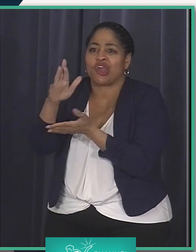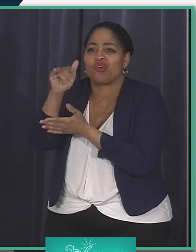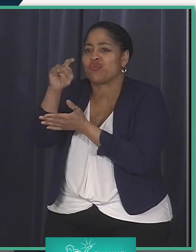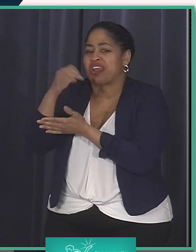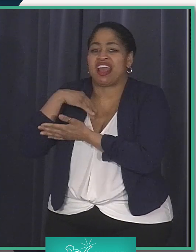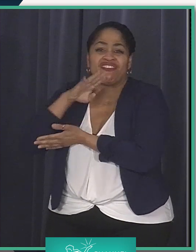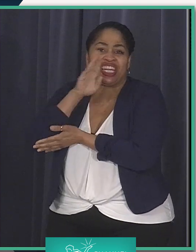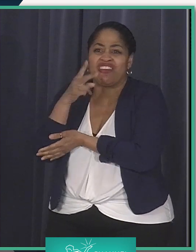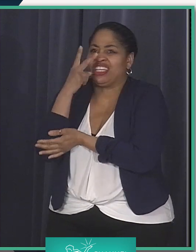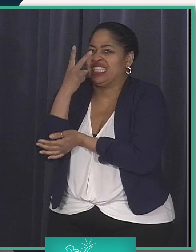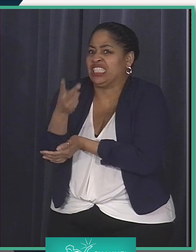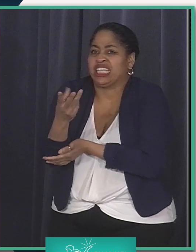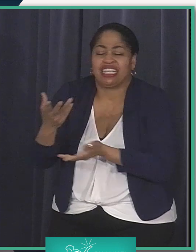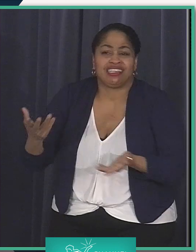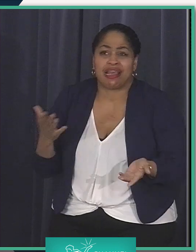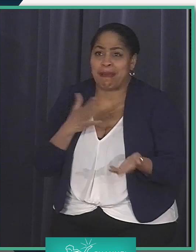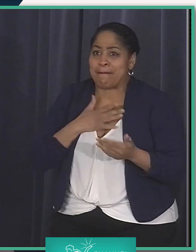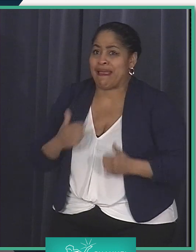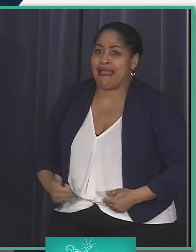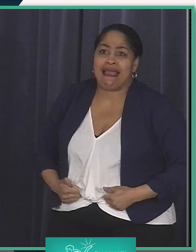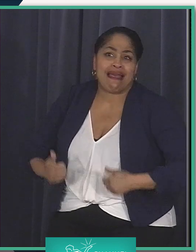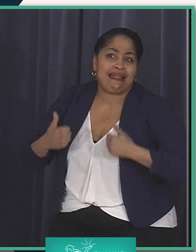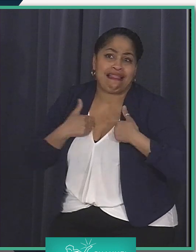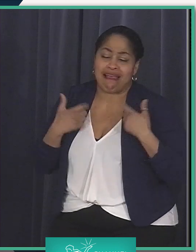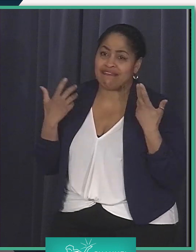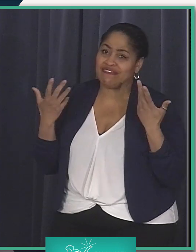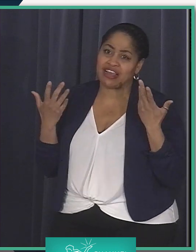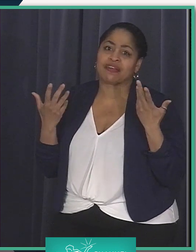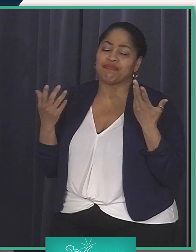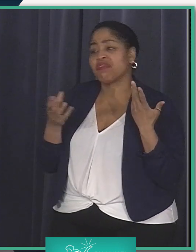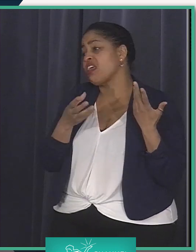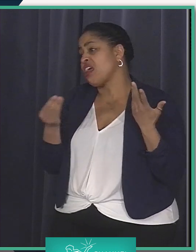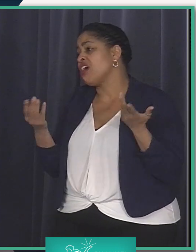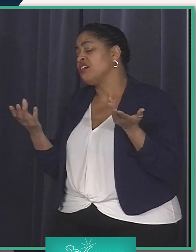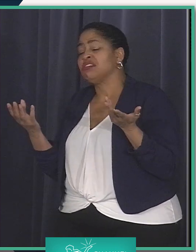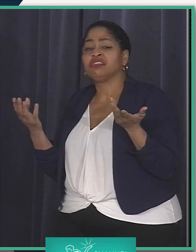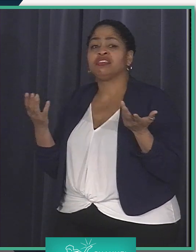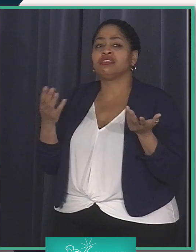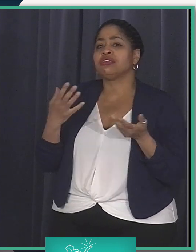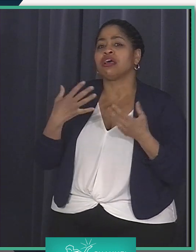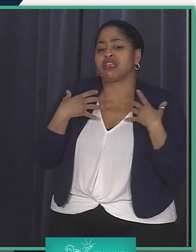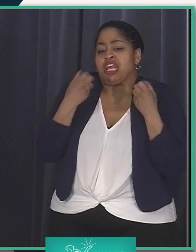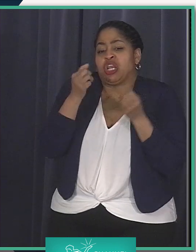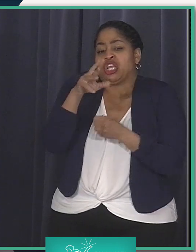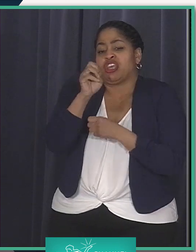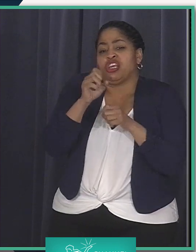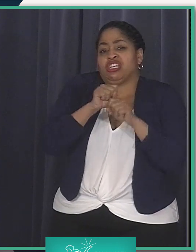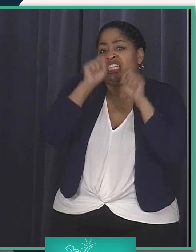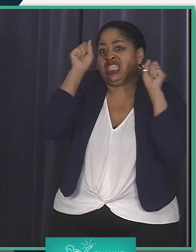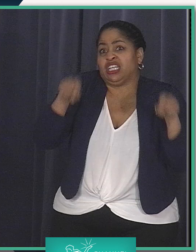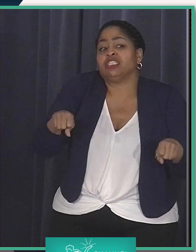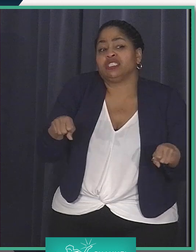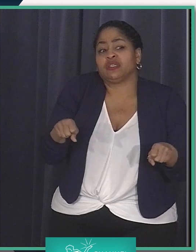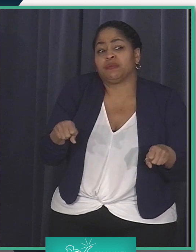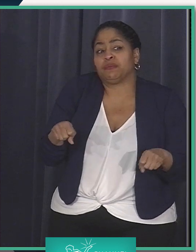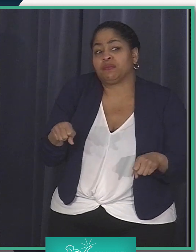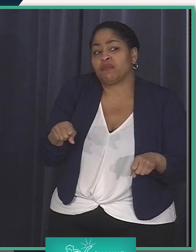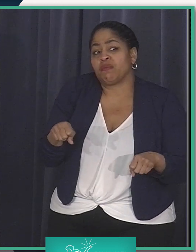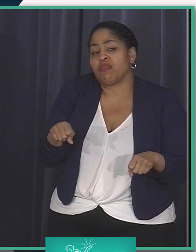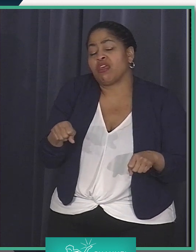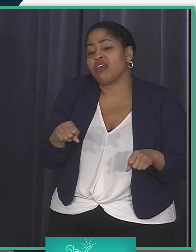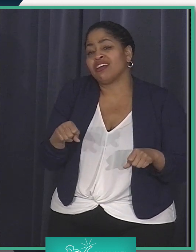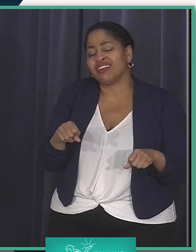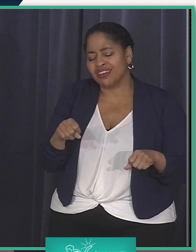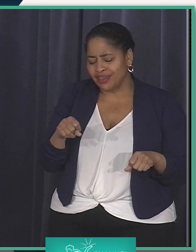seen in my life. And the healthcare systems